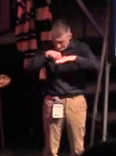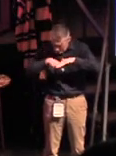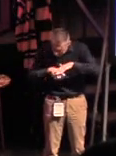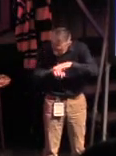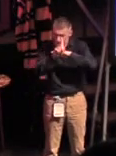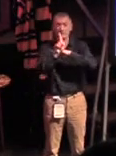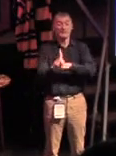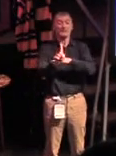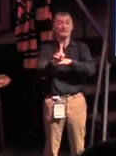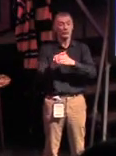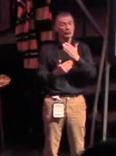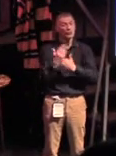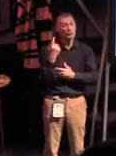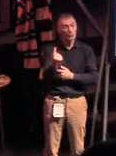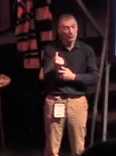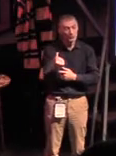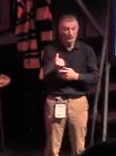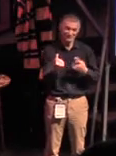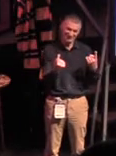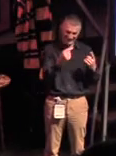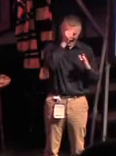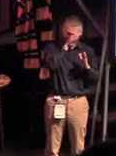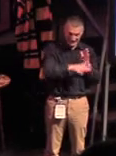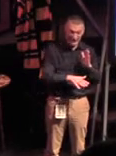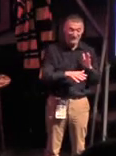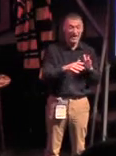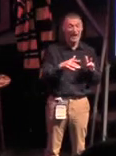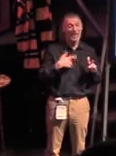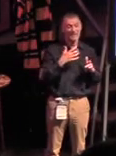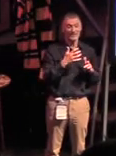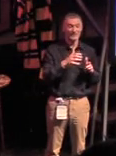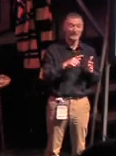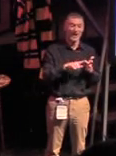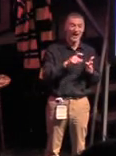And I speak from experience as an Icelander 11 years ago.